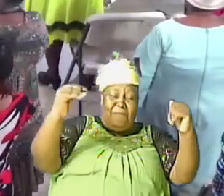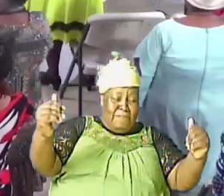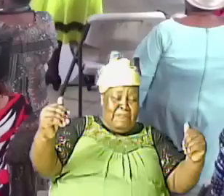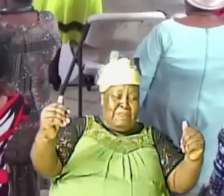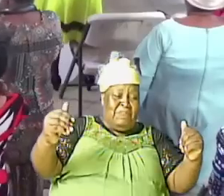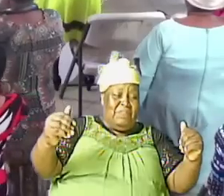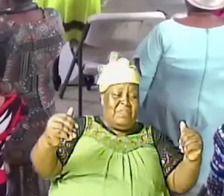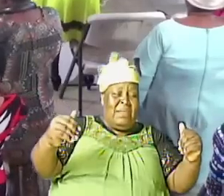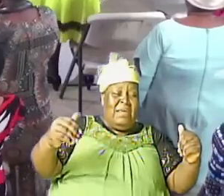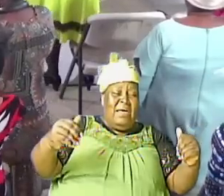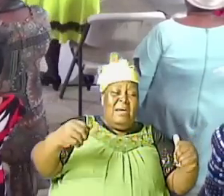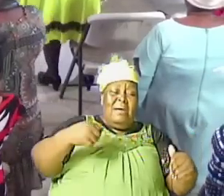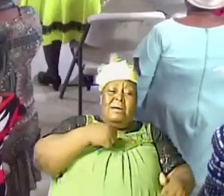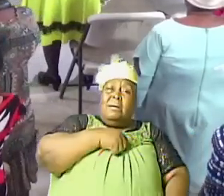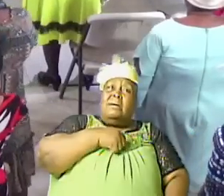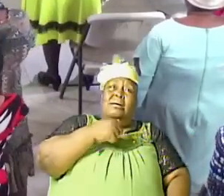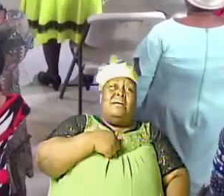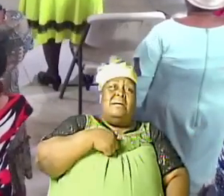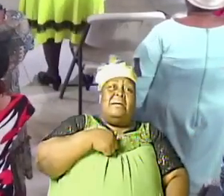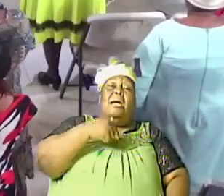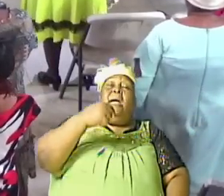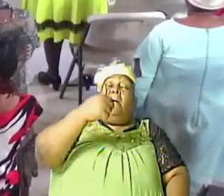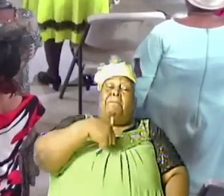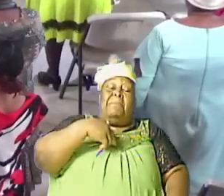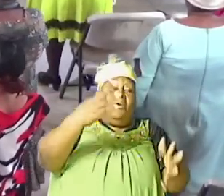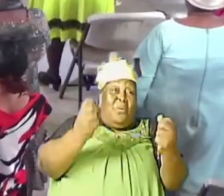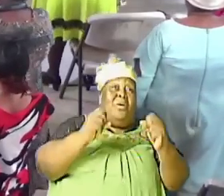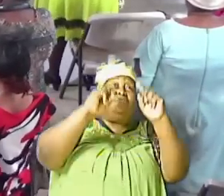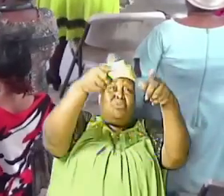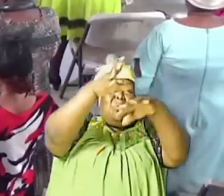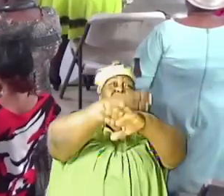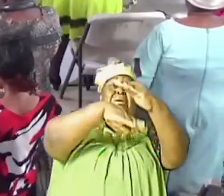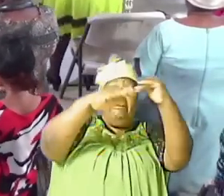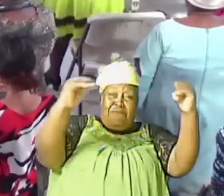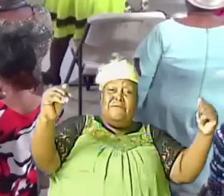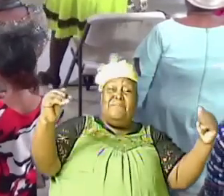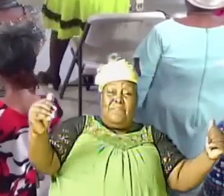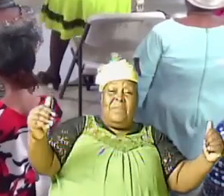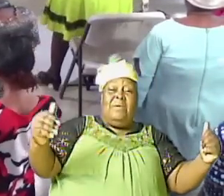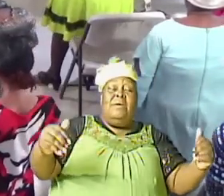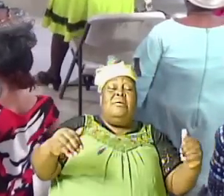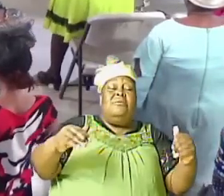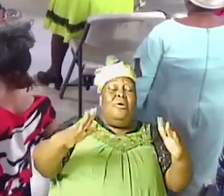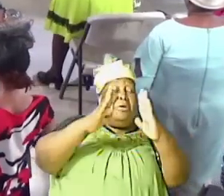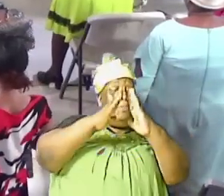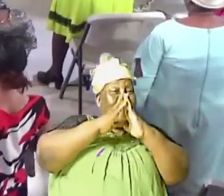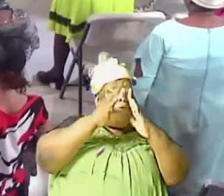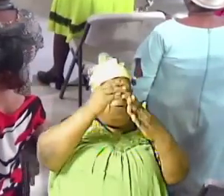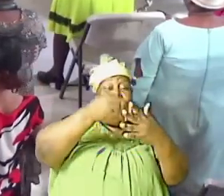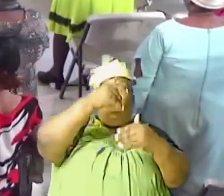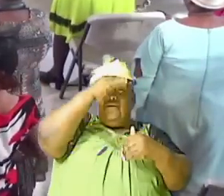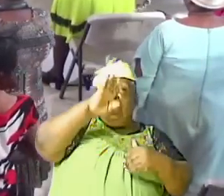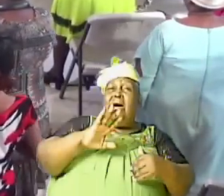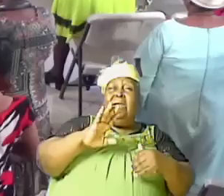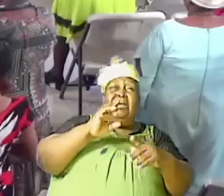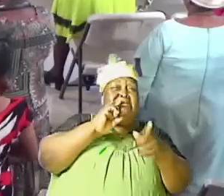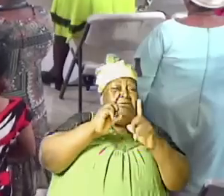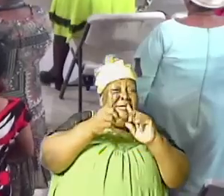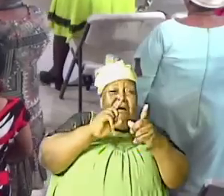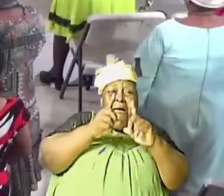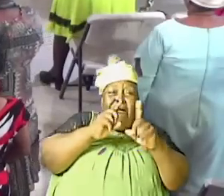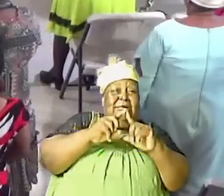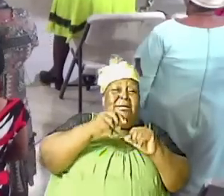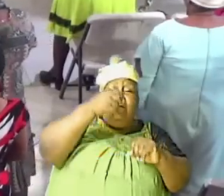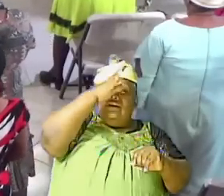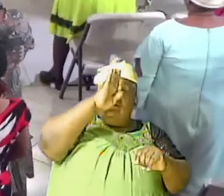me. But I want to make it. So, saints of God, we're going to go before our God this morning. And we're going to talk to him about those little